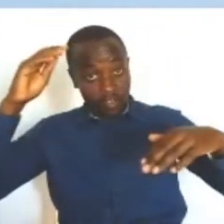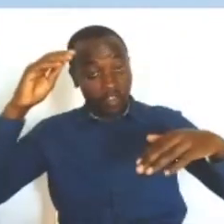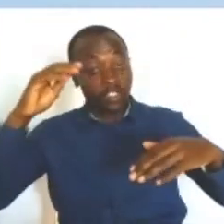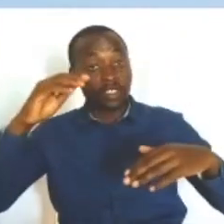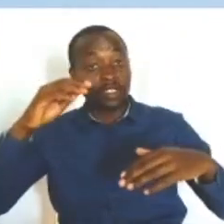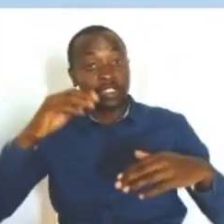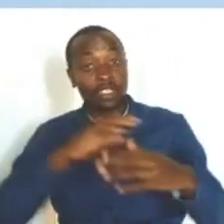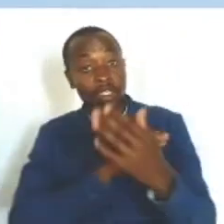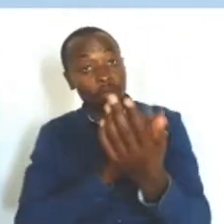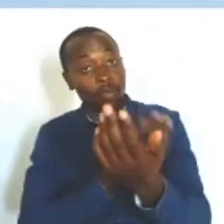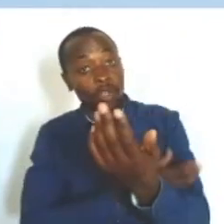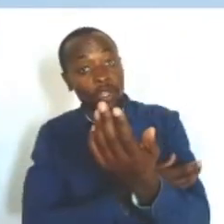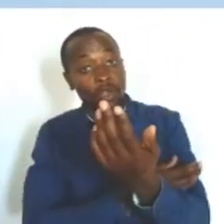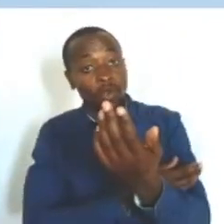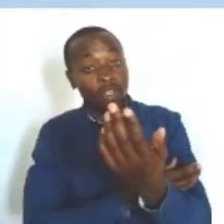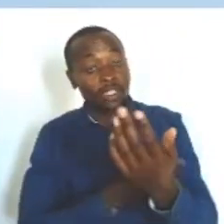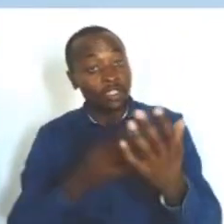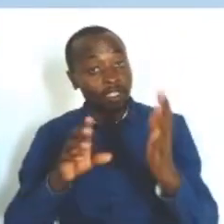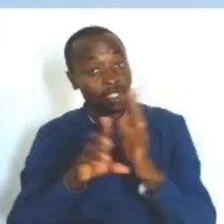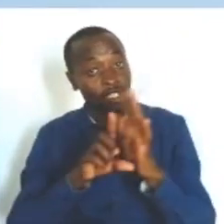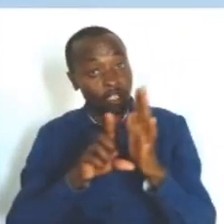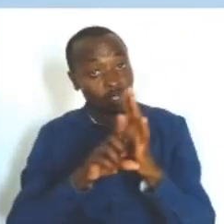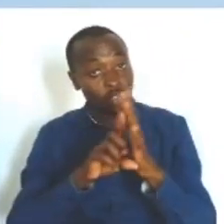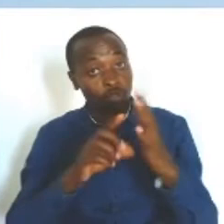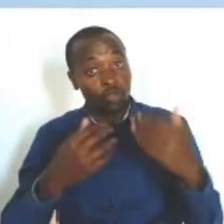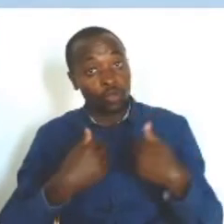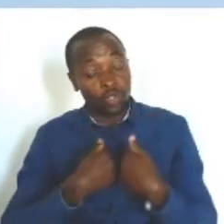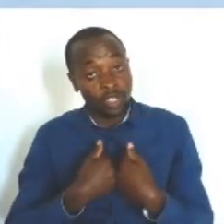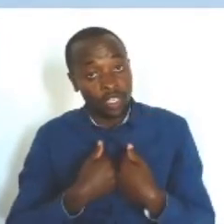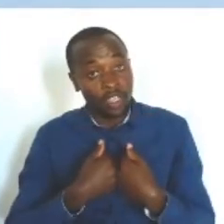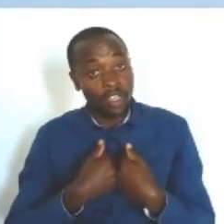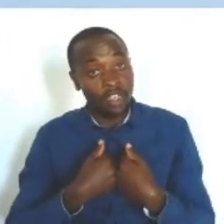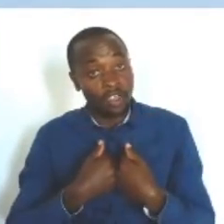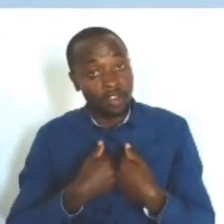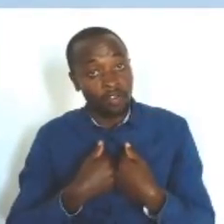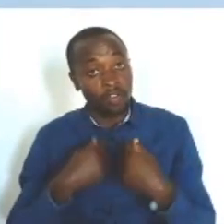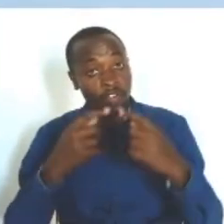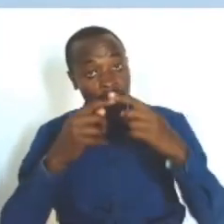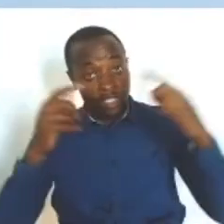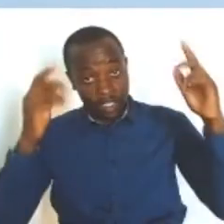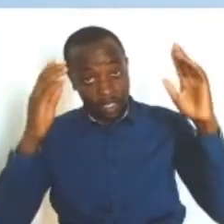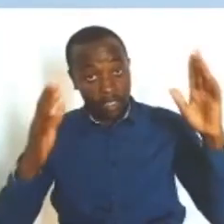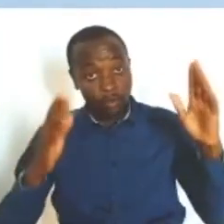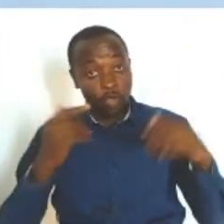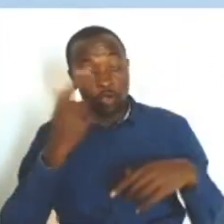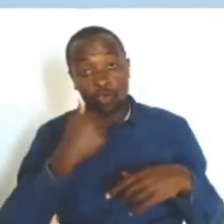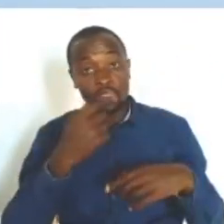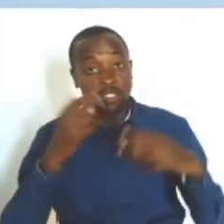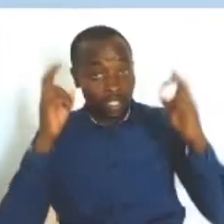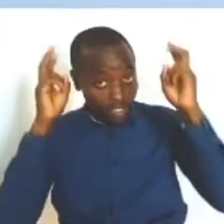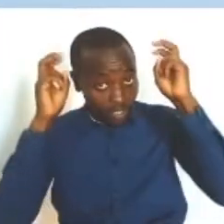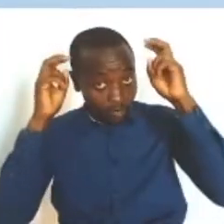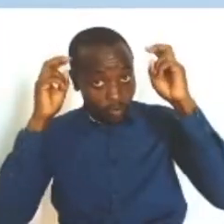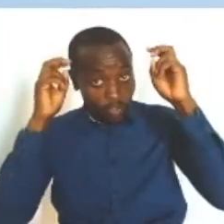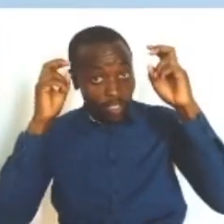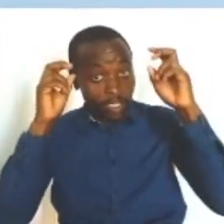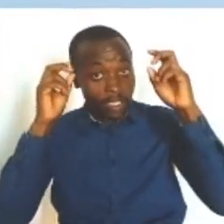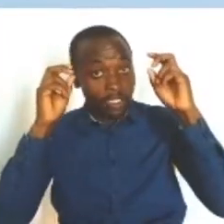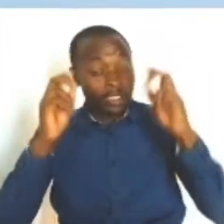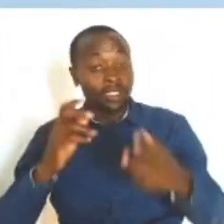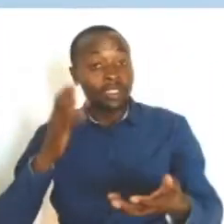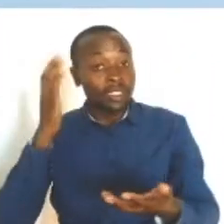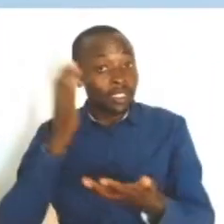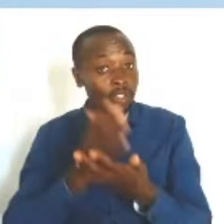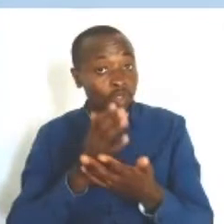the powers of the deceiver or the enemy who is the devil. That is the main war that we have